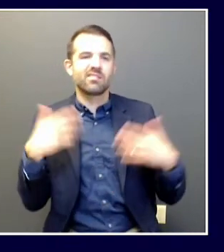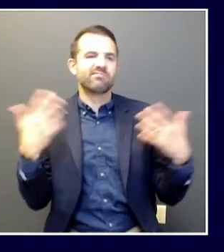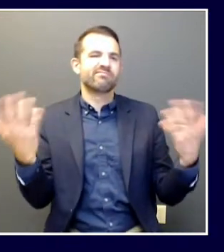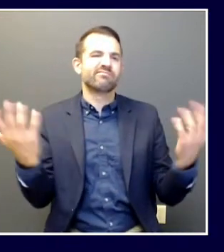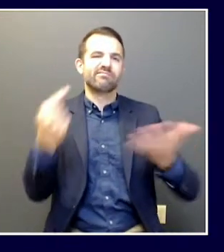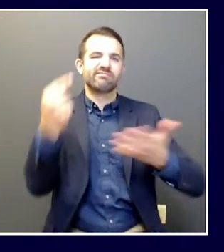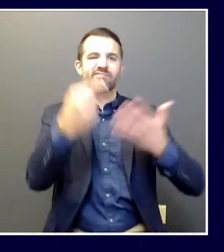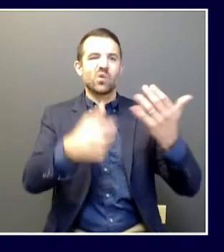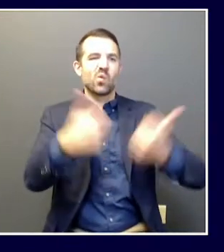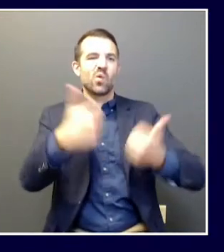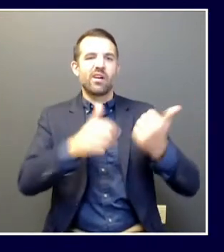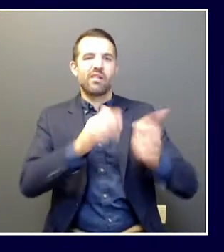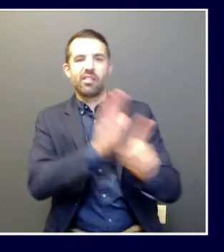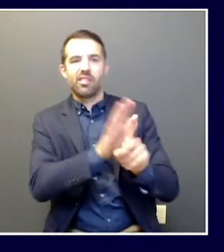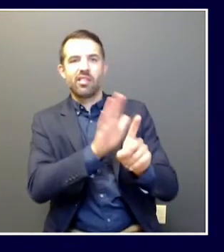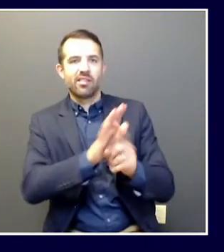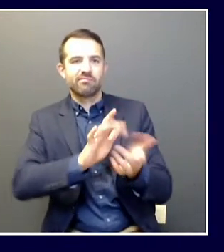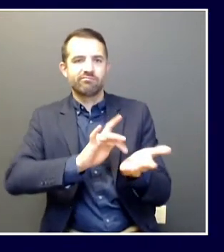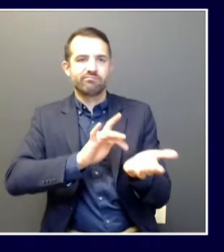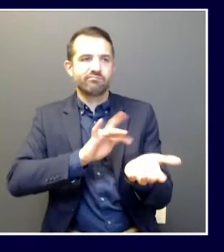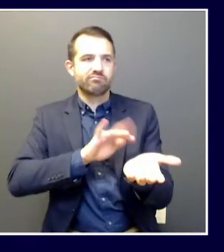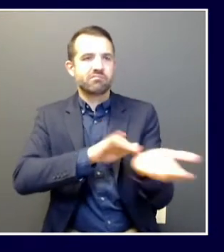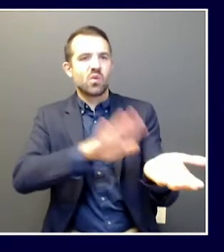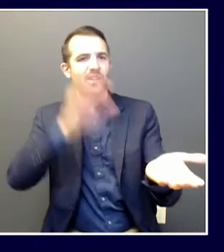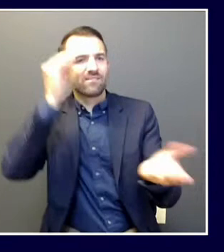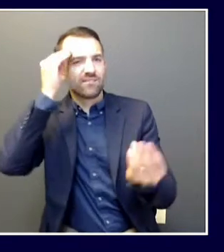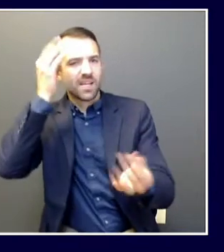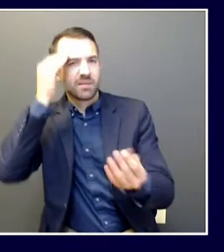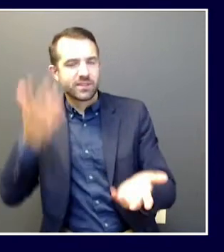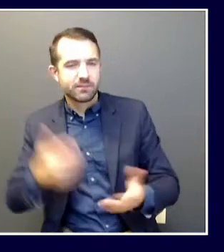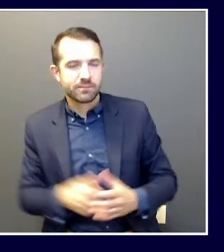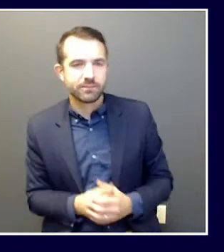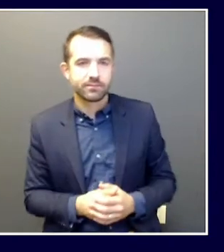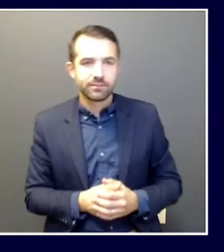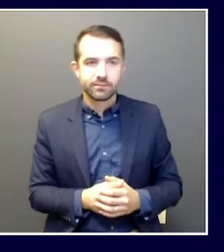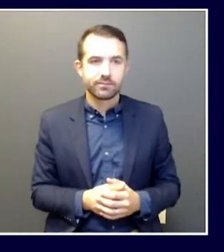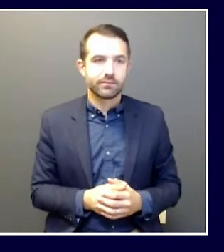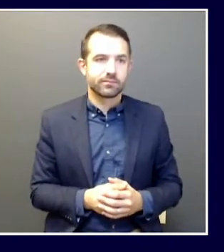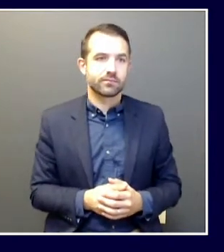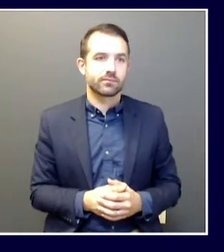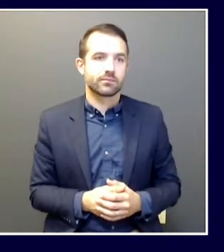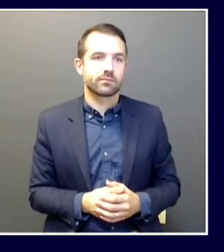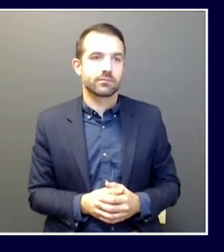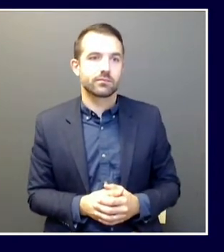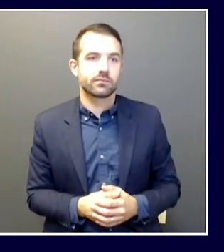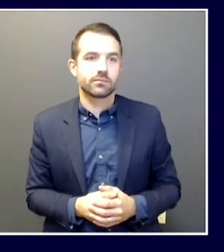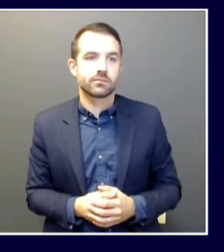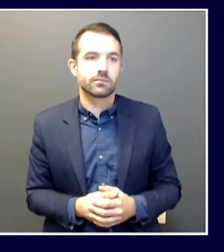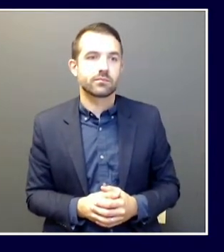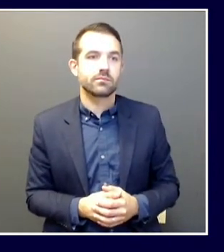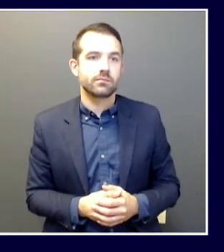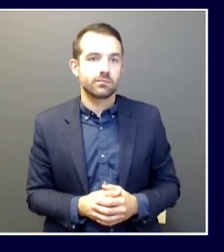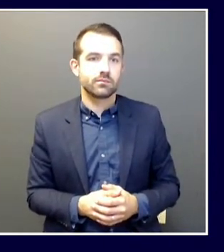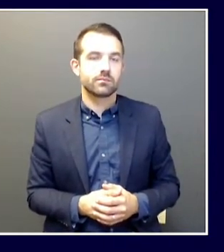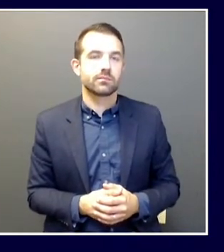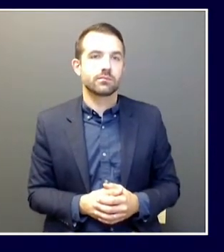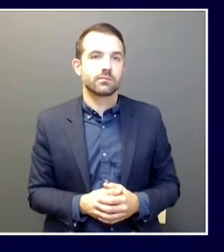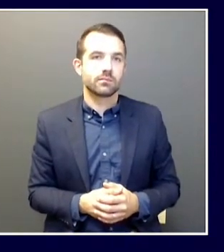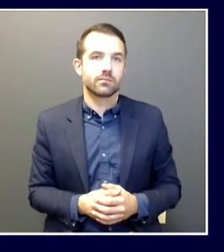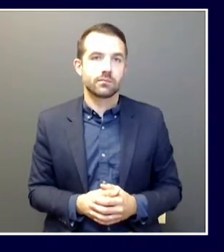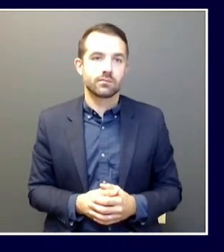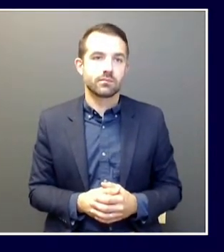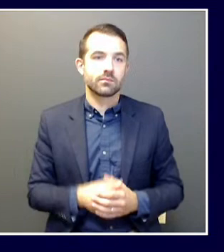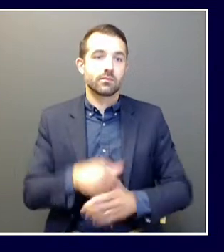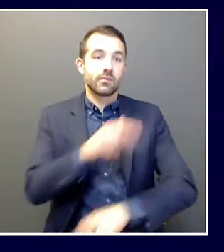places. Sure. So, we've been working with our healthcare organizations throughout